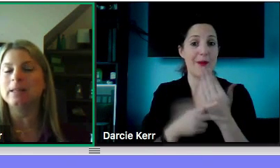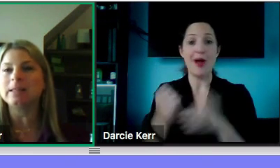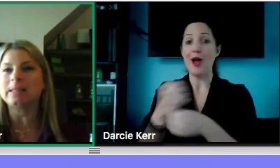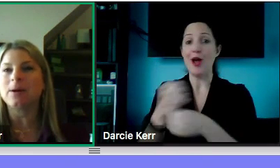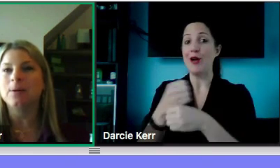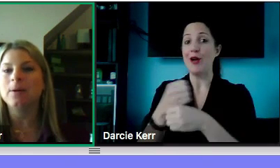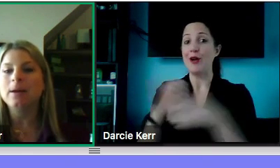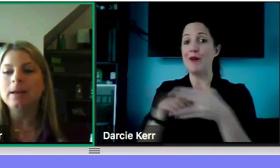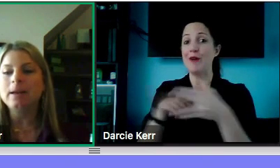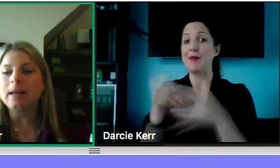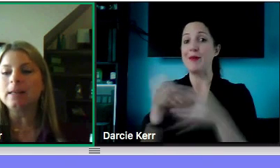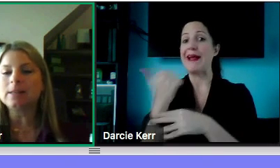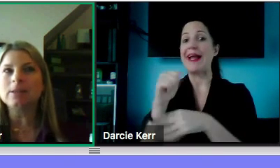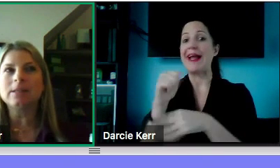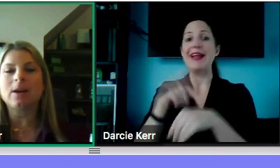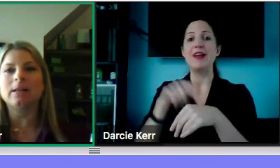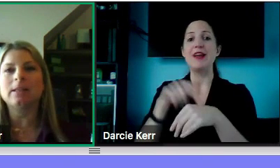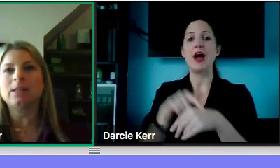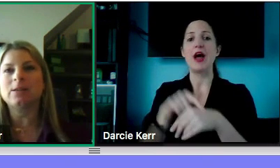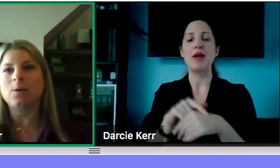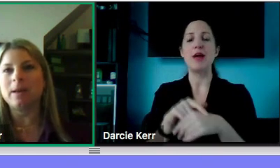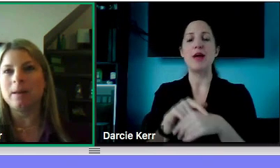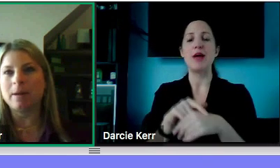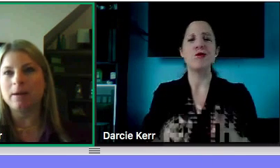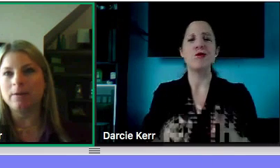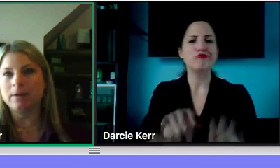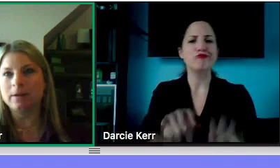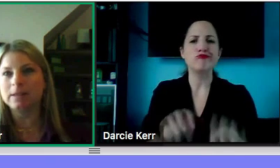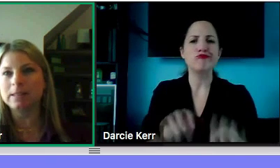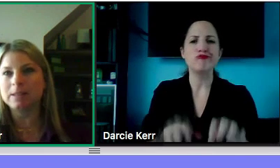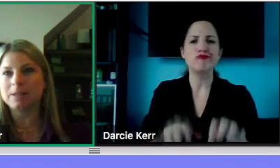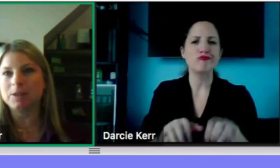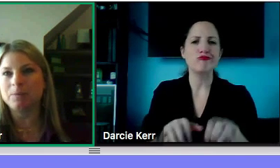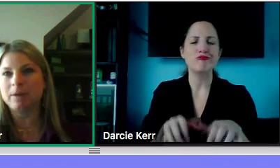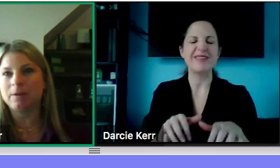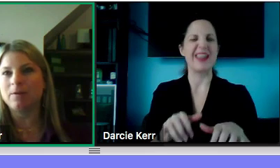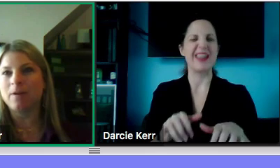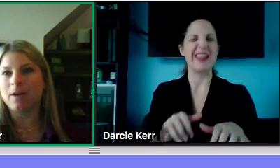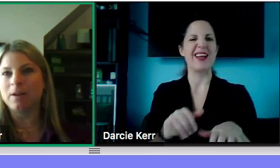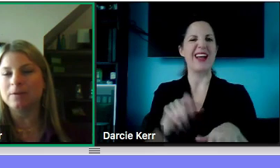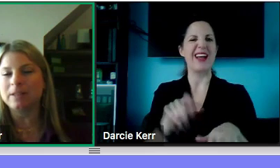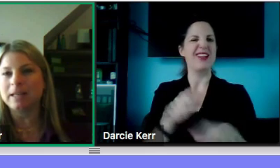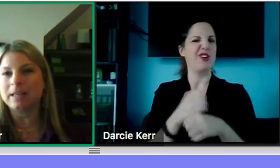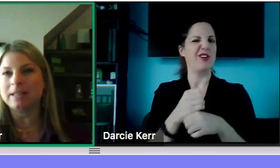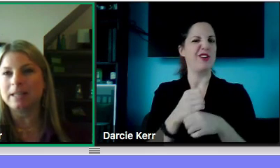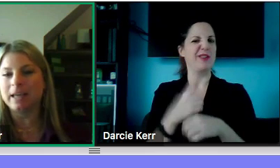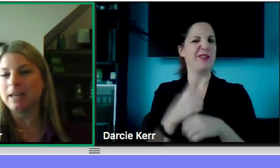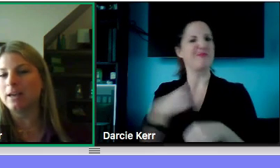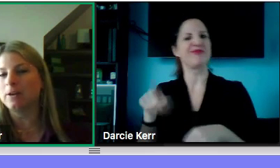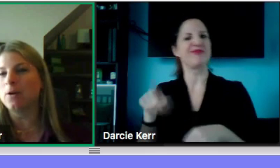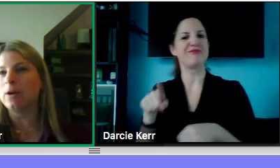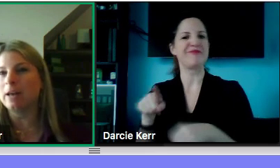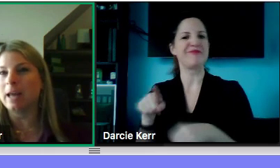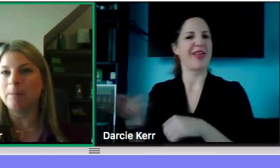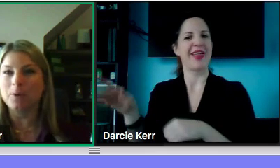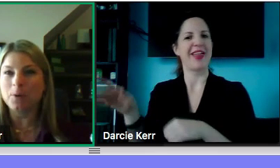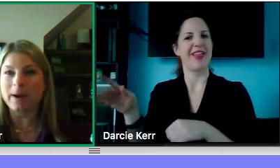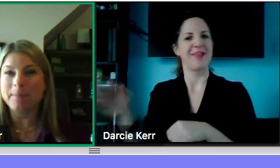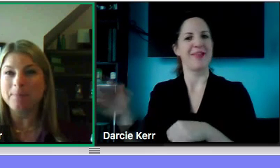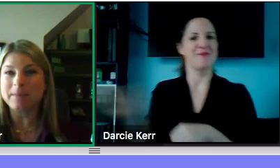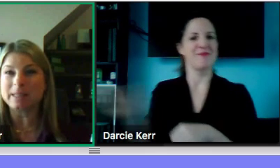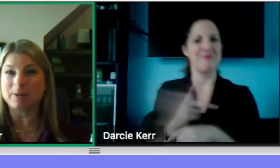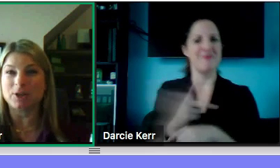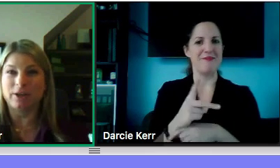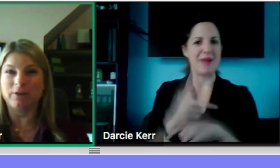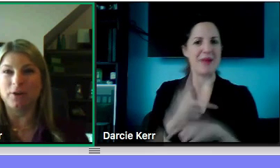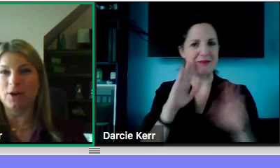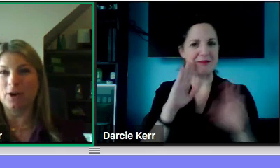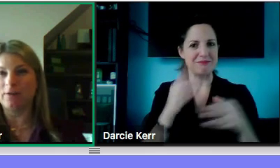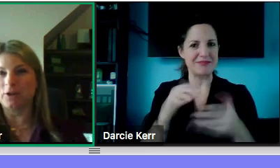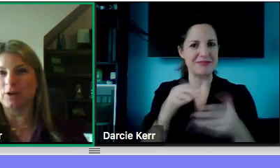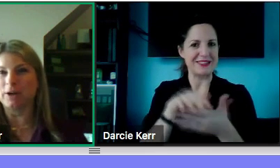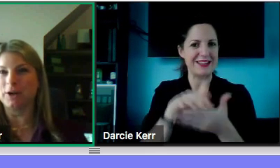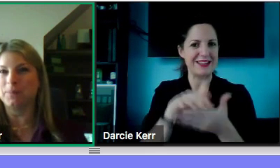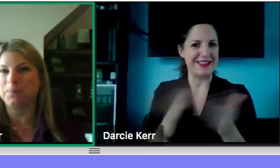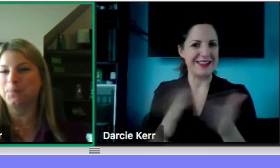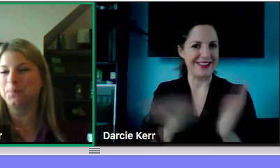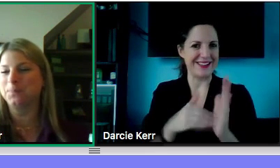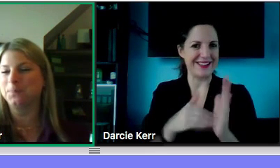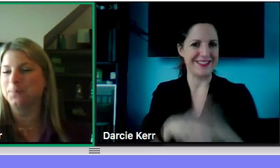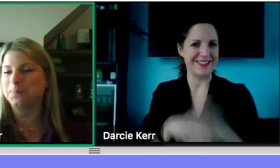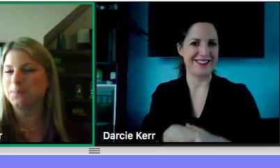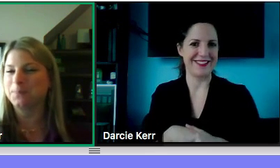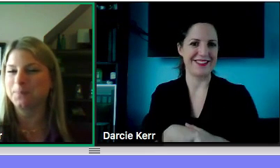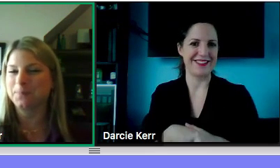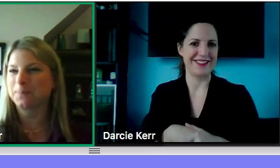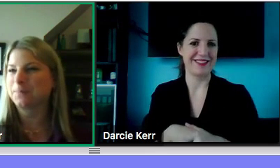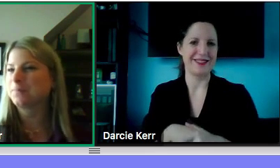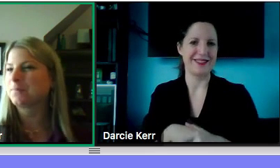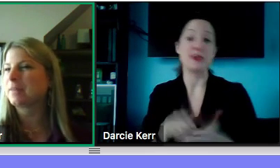you want. So it's just got so many benefits to be involved in taking an online program, especially if you're a coffee drinker.